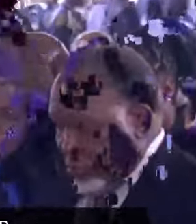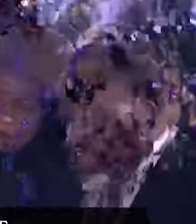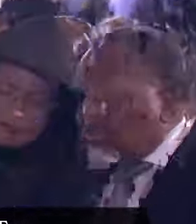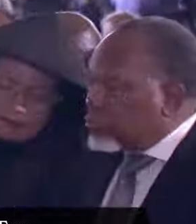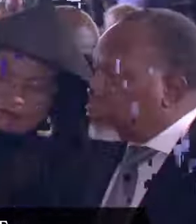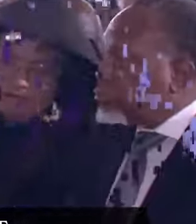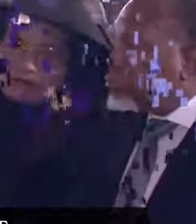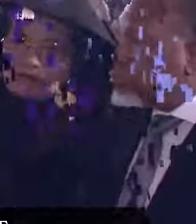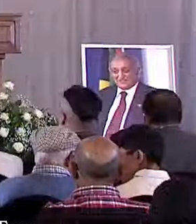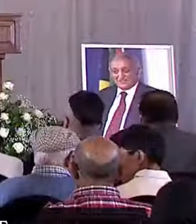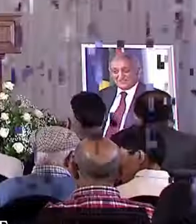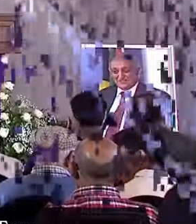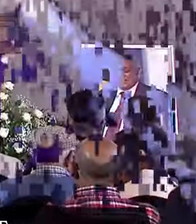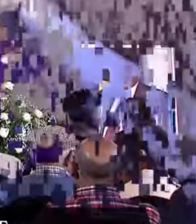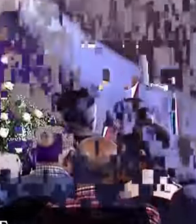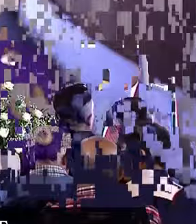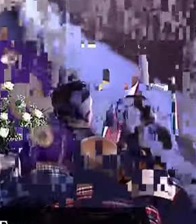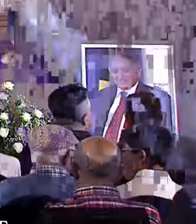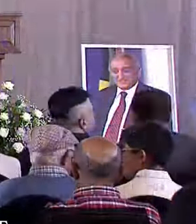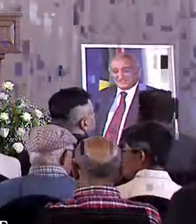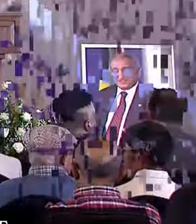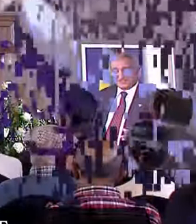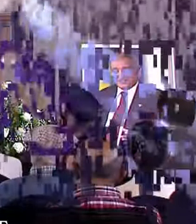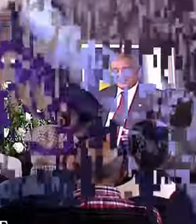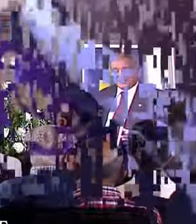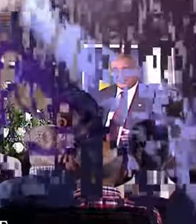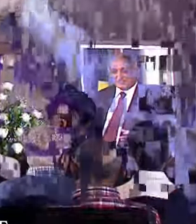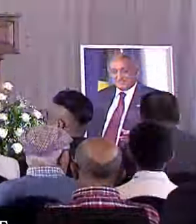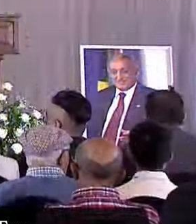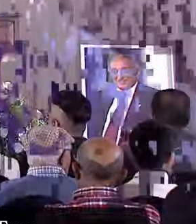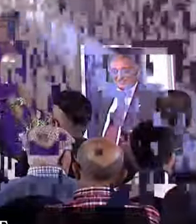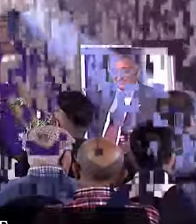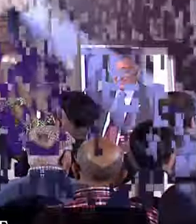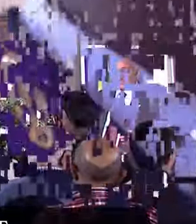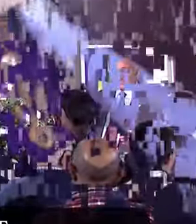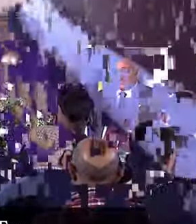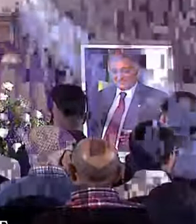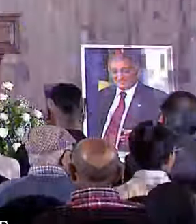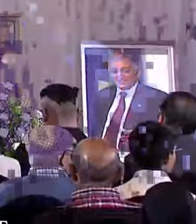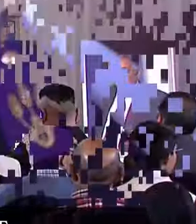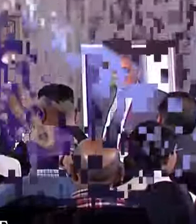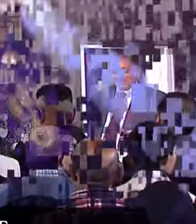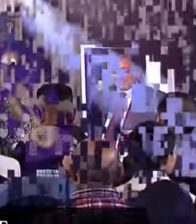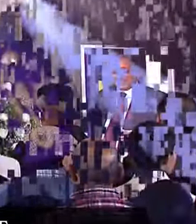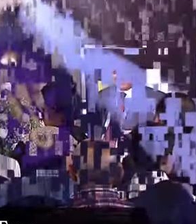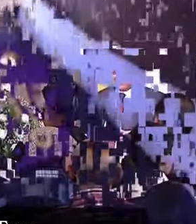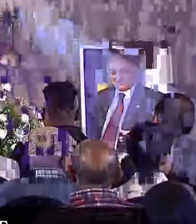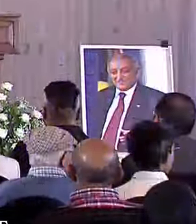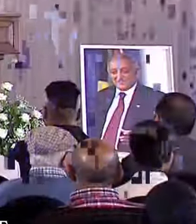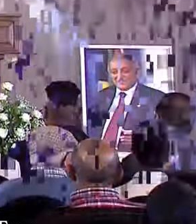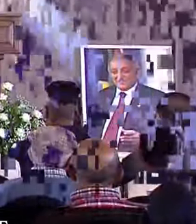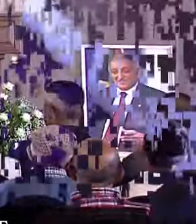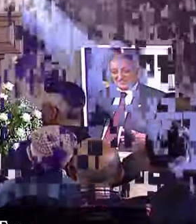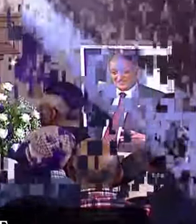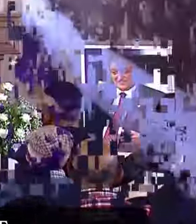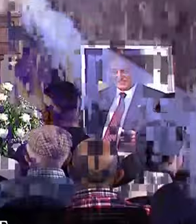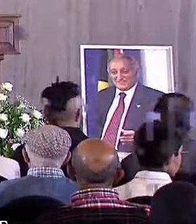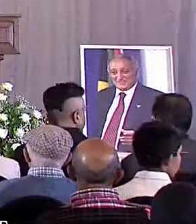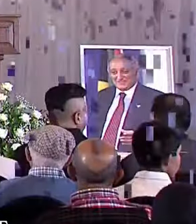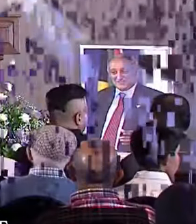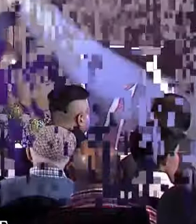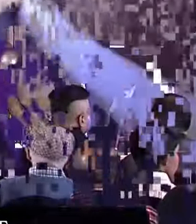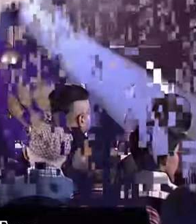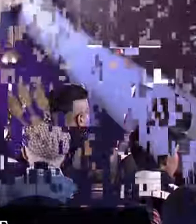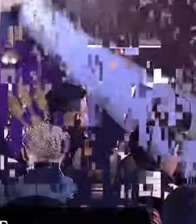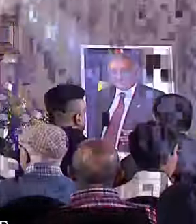Before we start the program, let me just introduce my fellow director for this morning, former Director